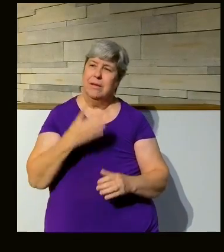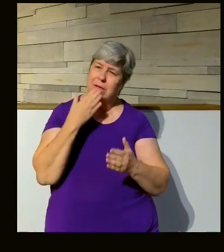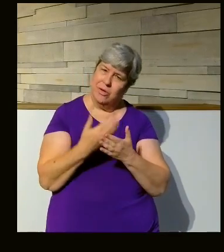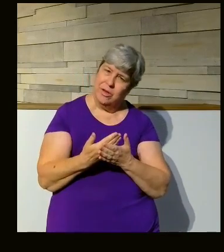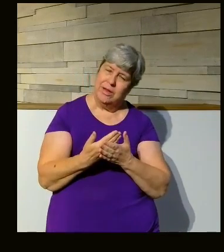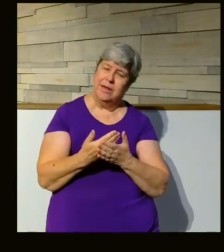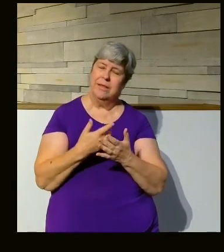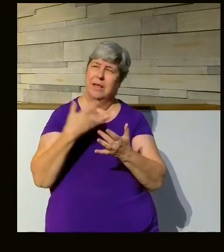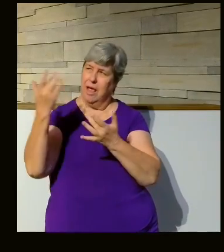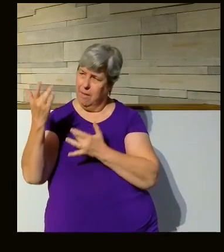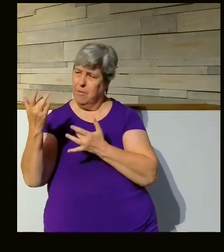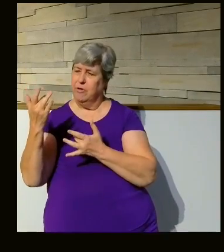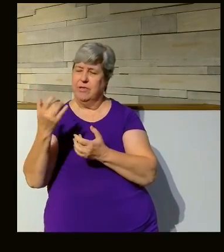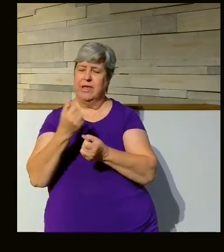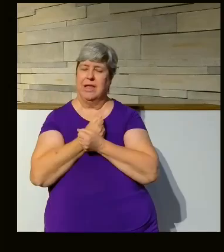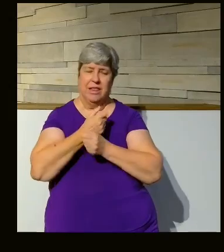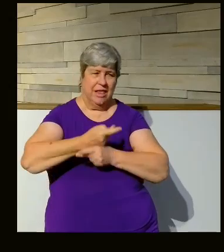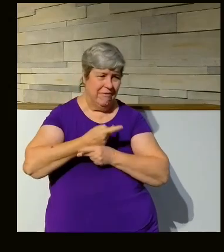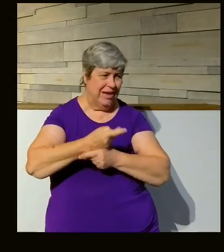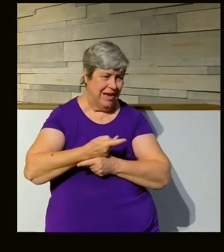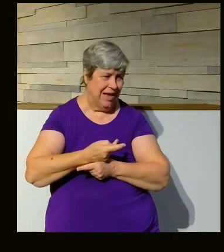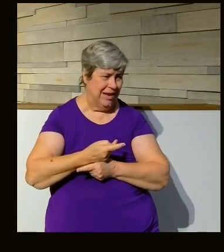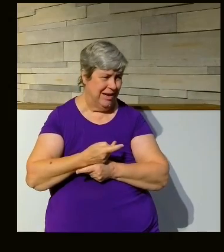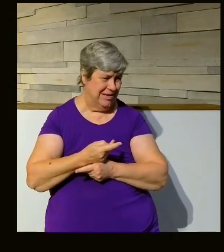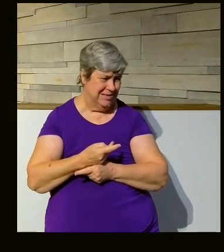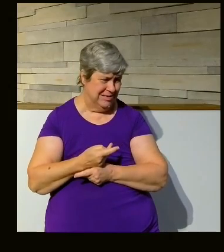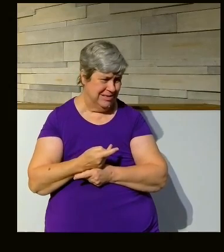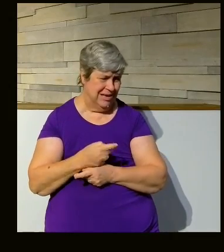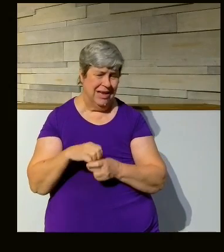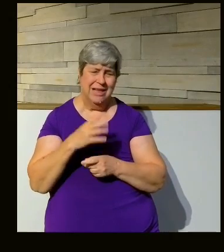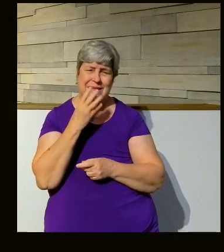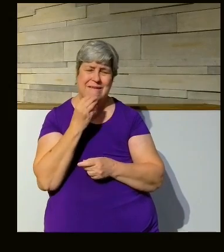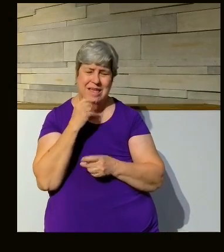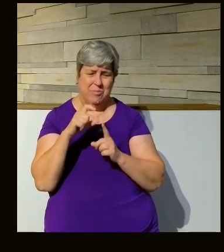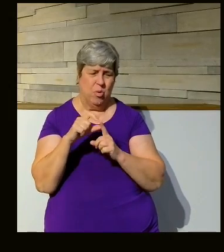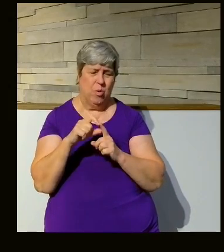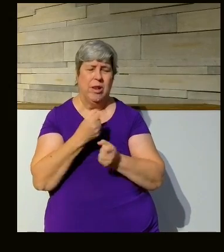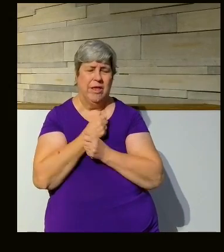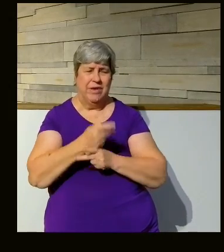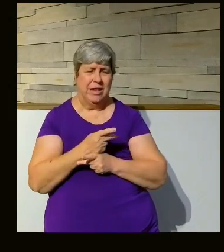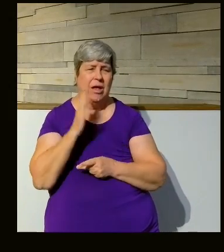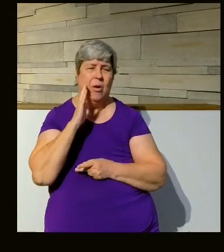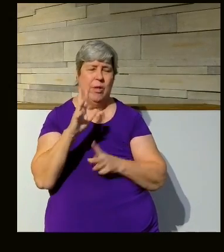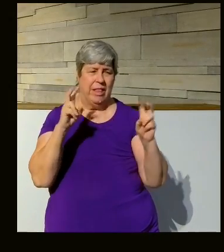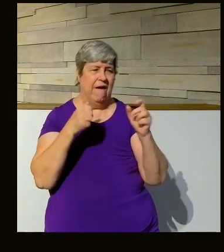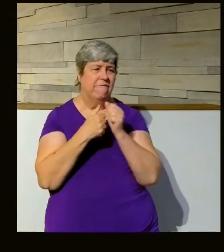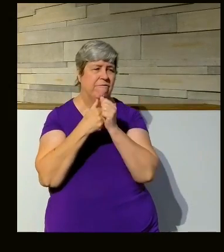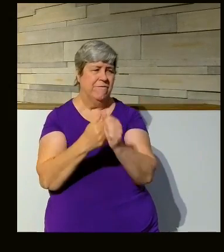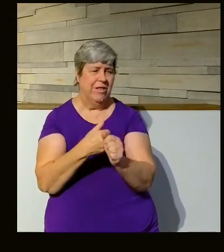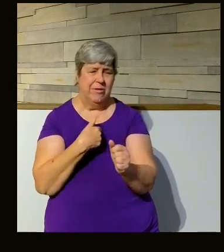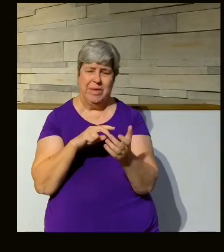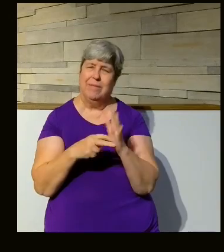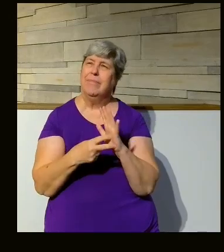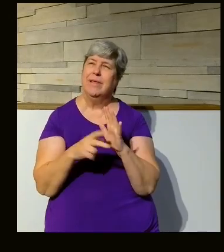Goodness and mercy, loving kindness, the word has said in Hebrew, will follow me. It could